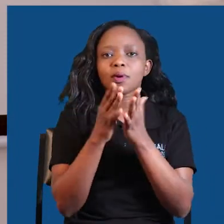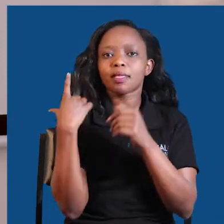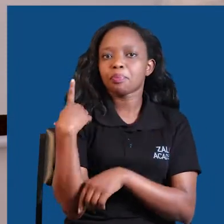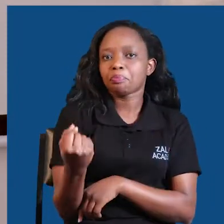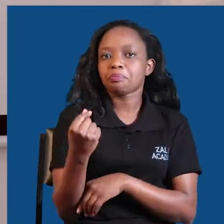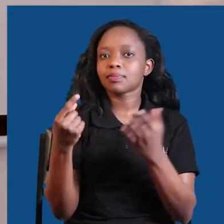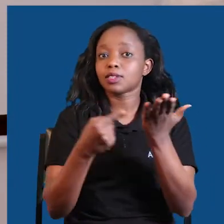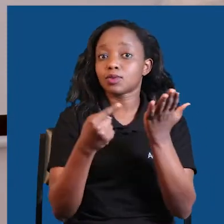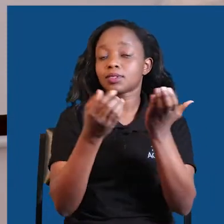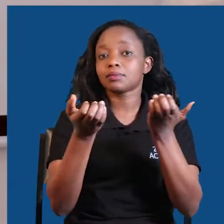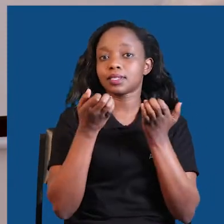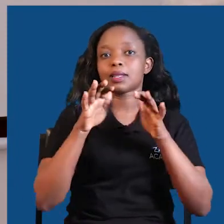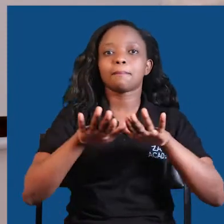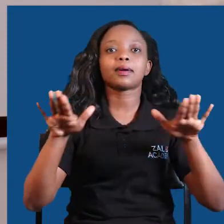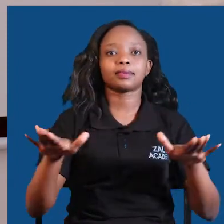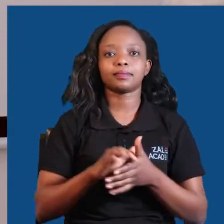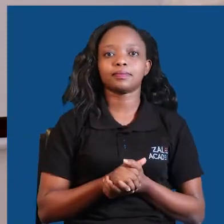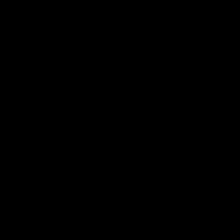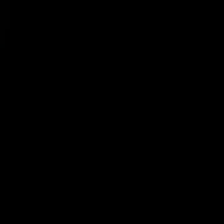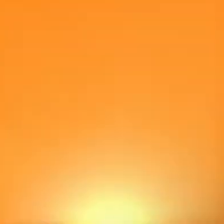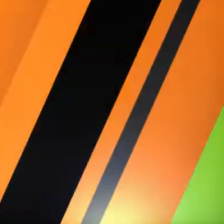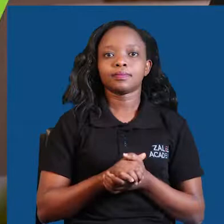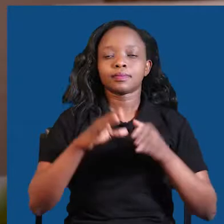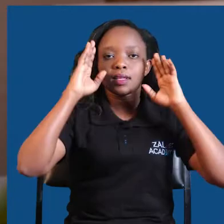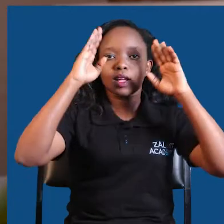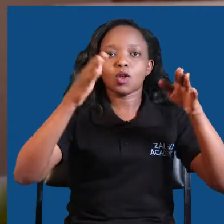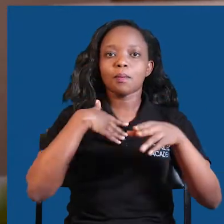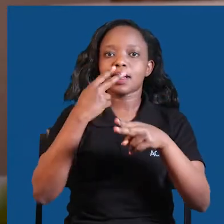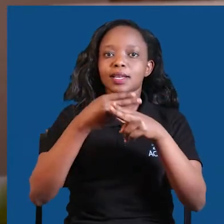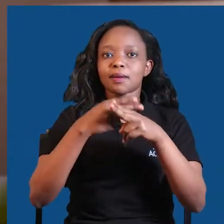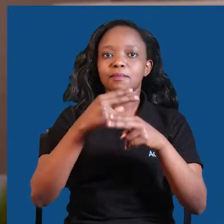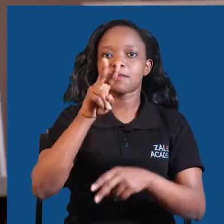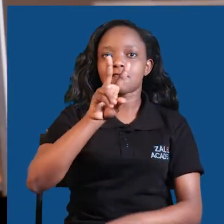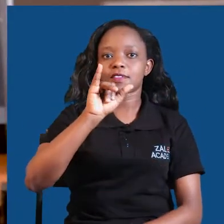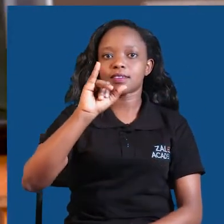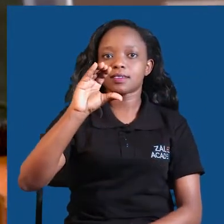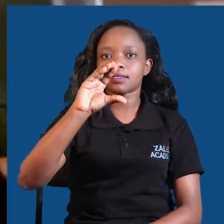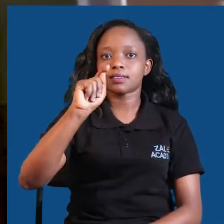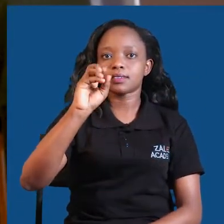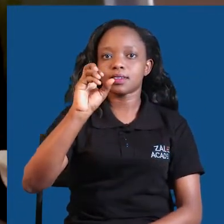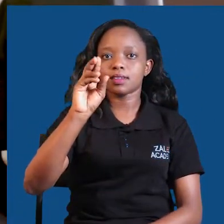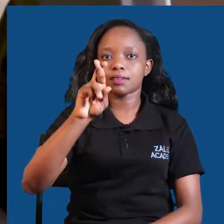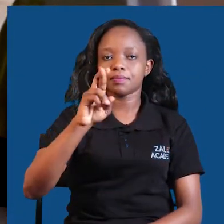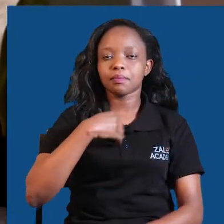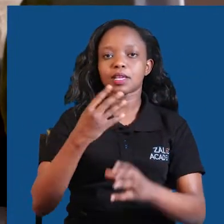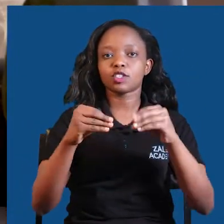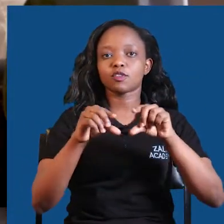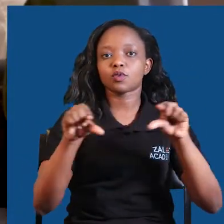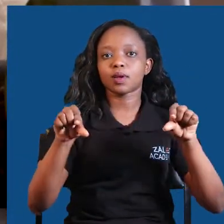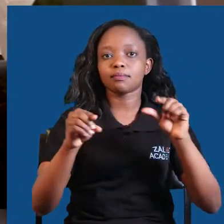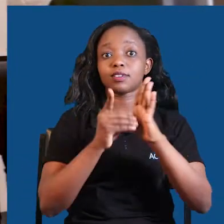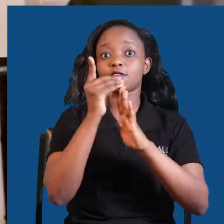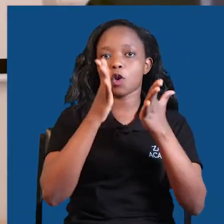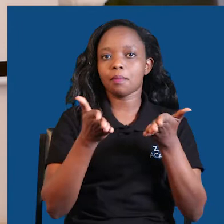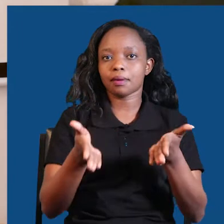latest technologies that are needed in the market, right? So hello again, my name is Victor Allen Wigwa. I'm a software